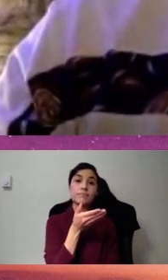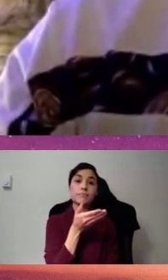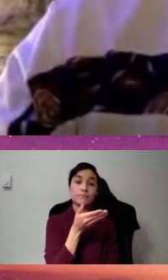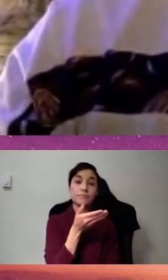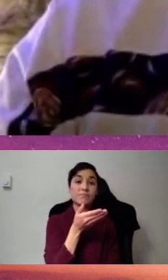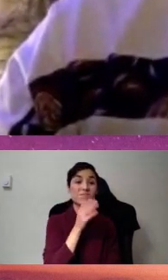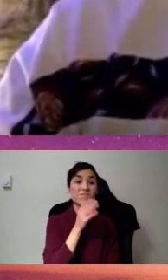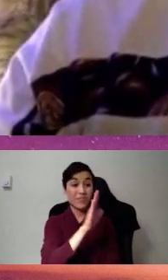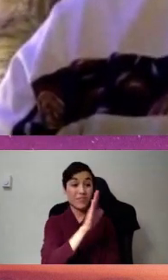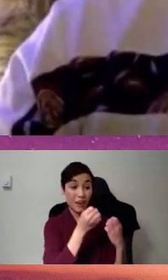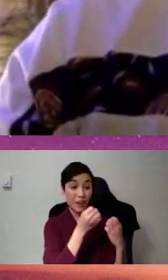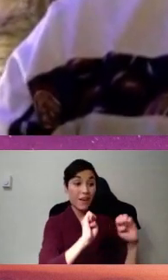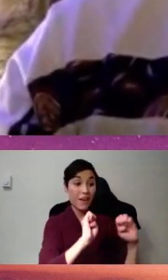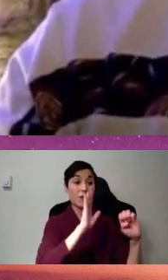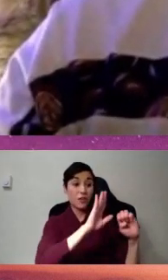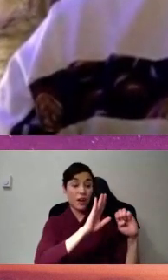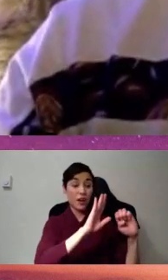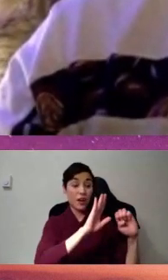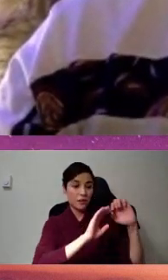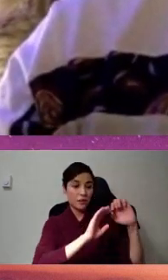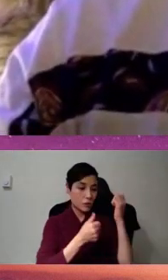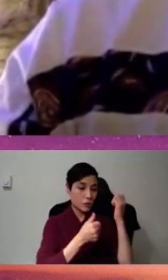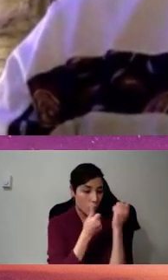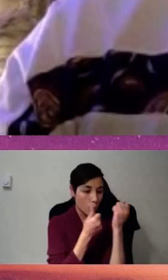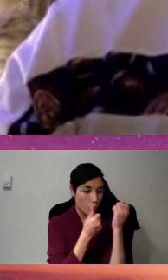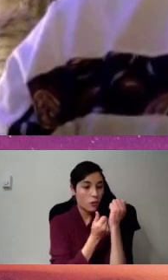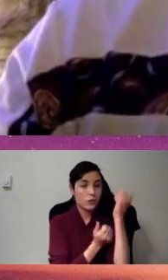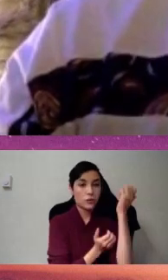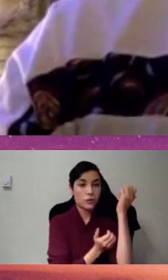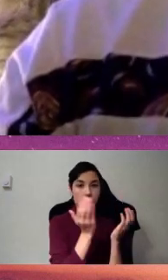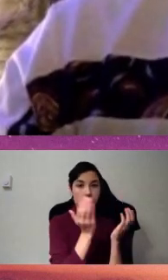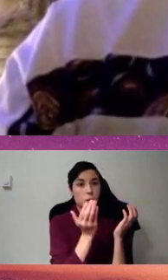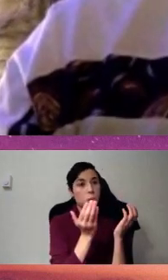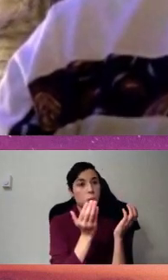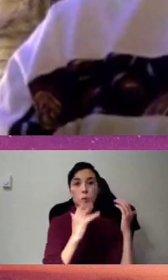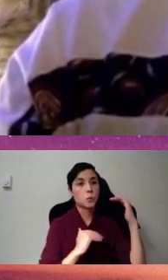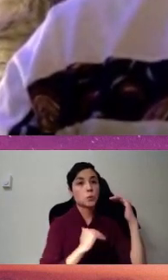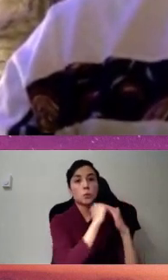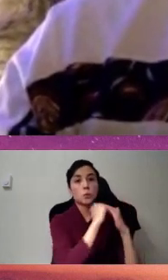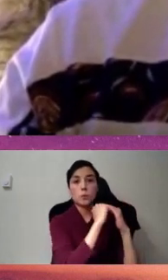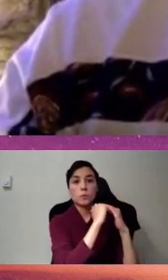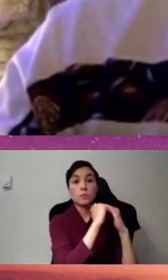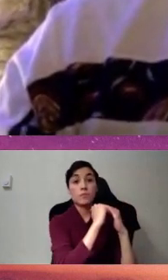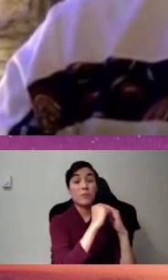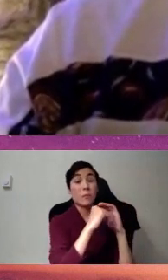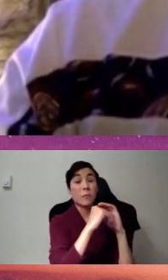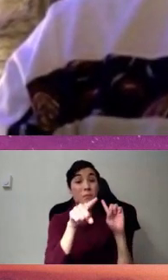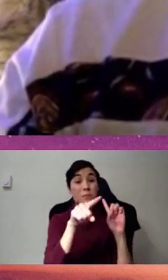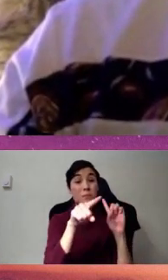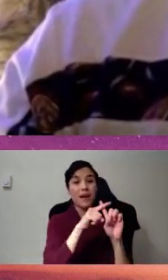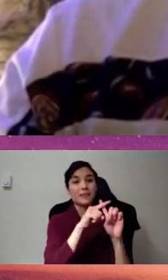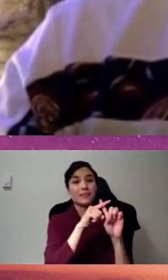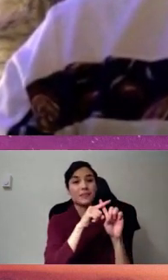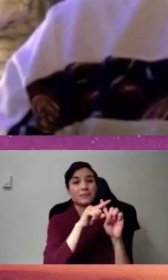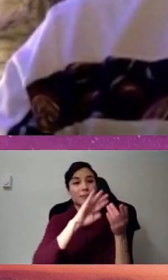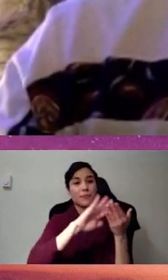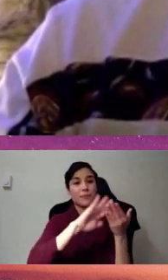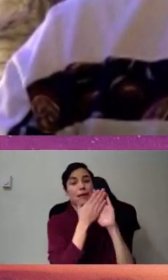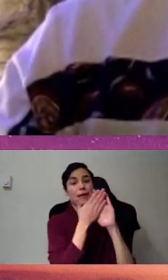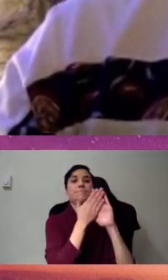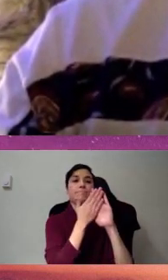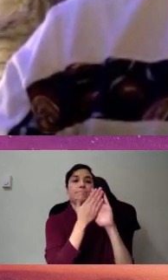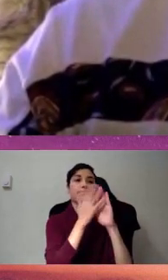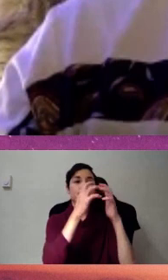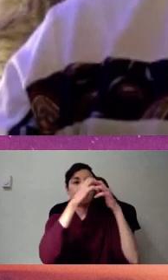they were at max capacity. They were also being systematically erased from the area. And all